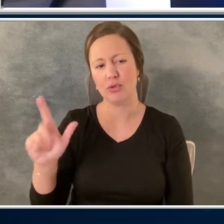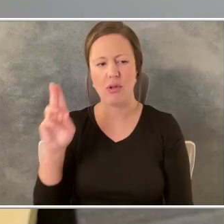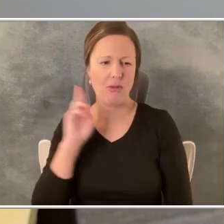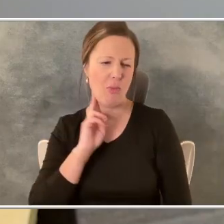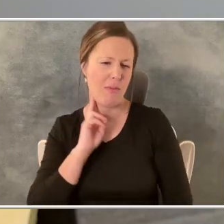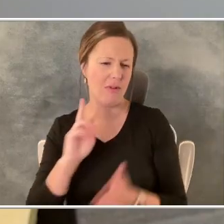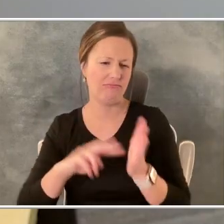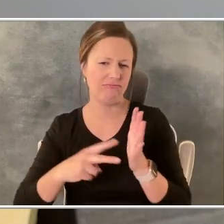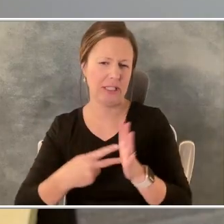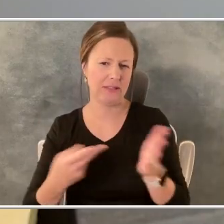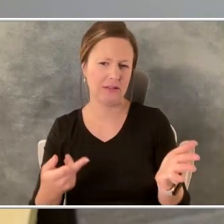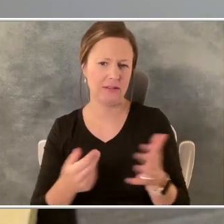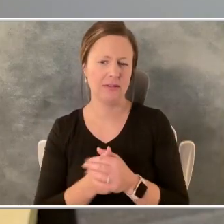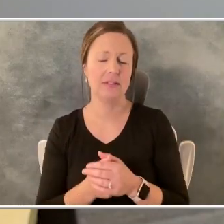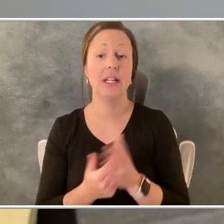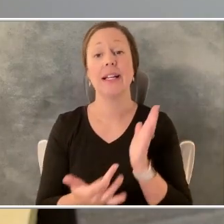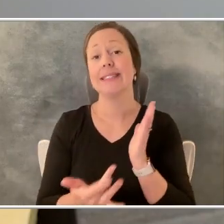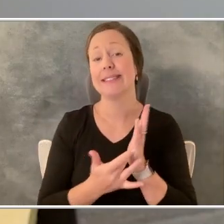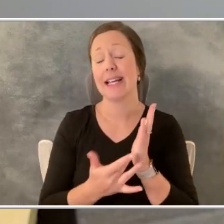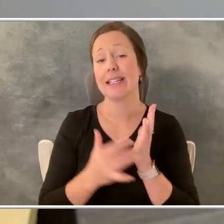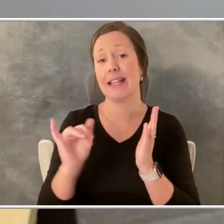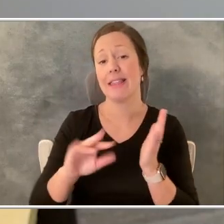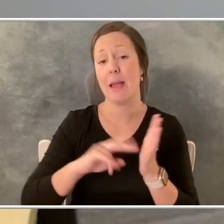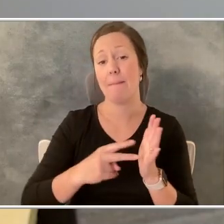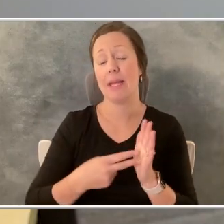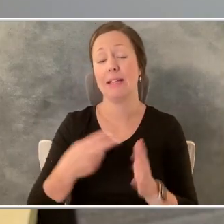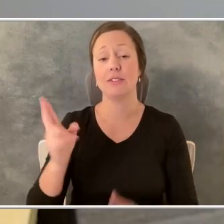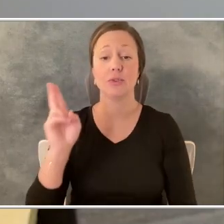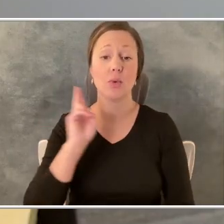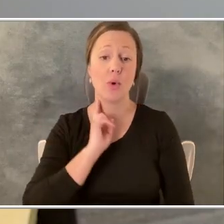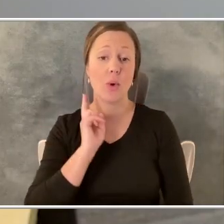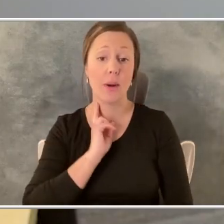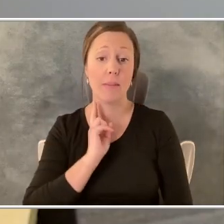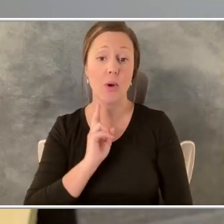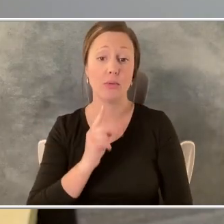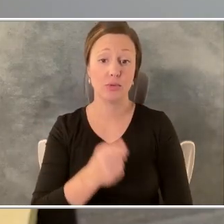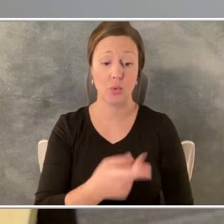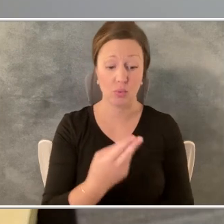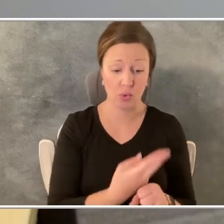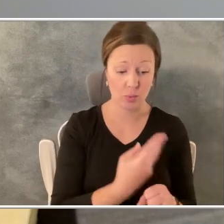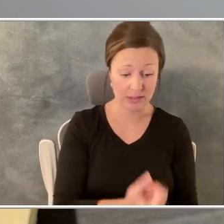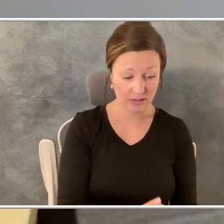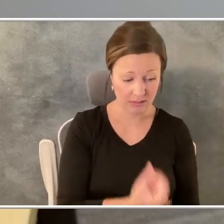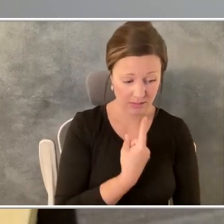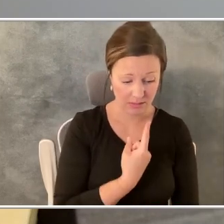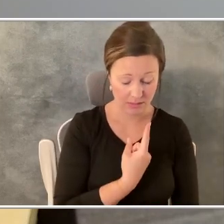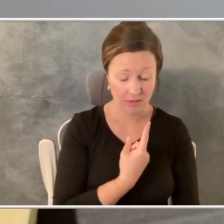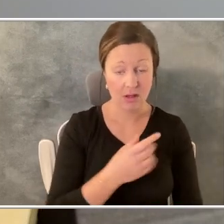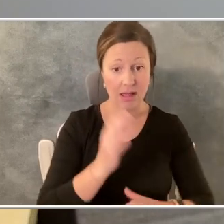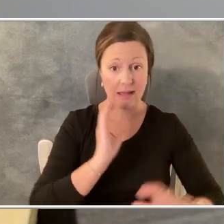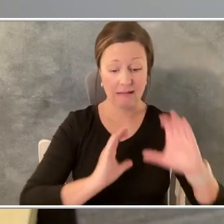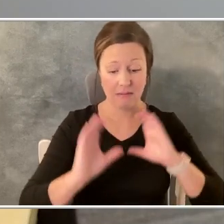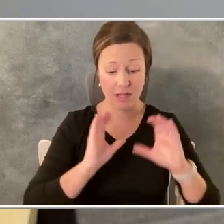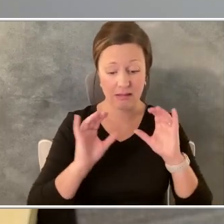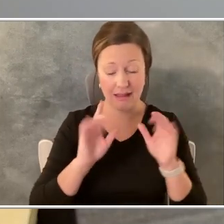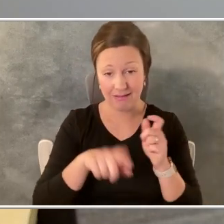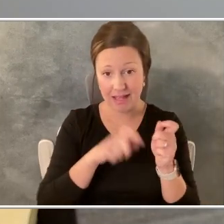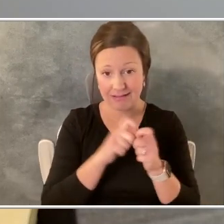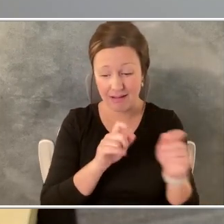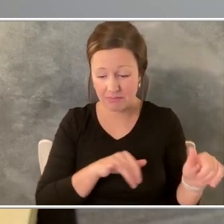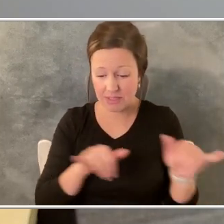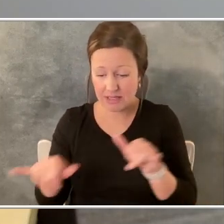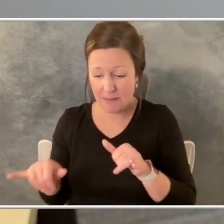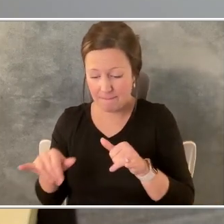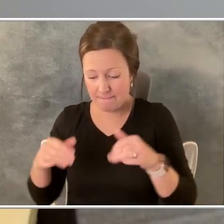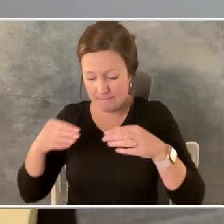Bioidentical hormones technically means that the hormones that you are taking are chemically identical to the hormones that